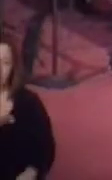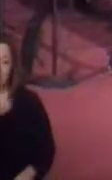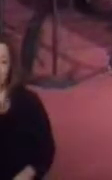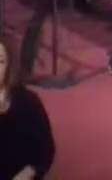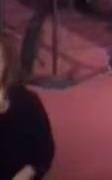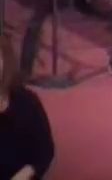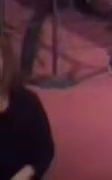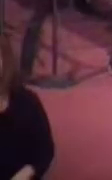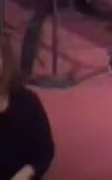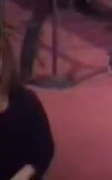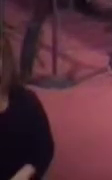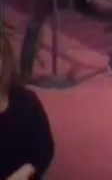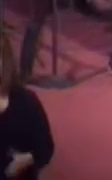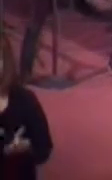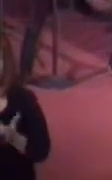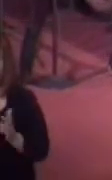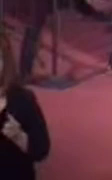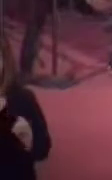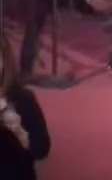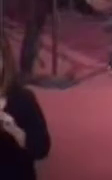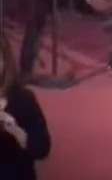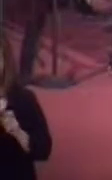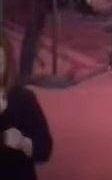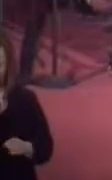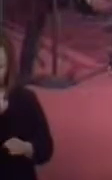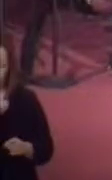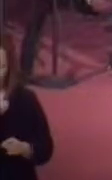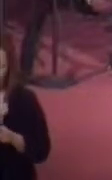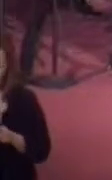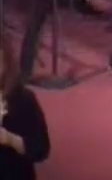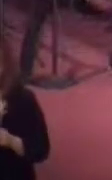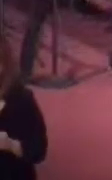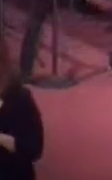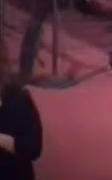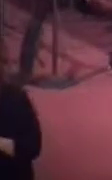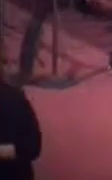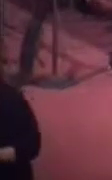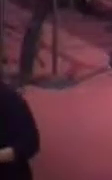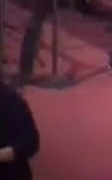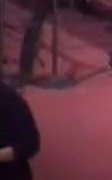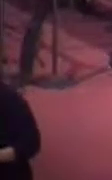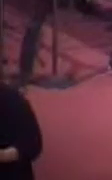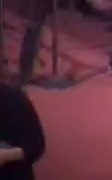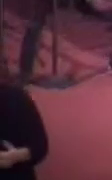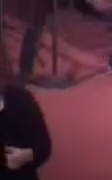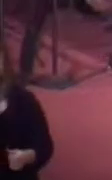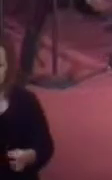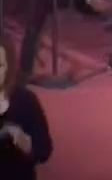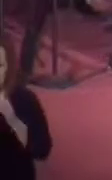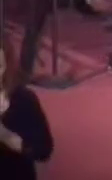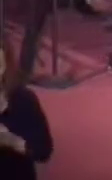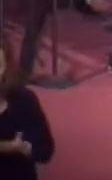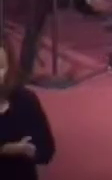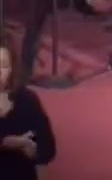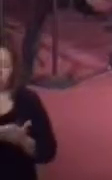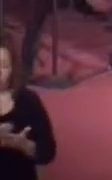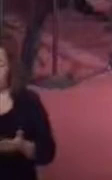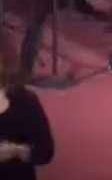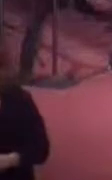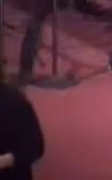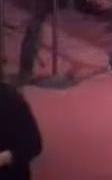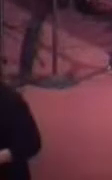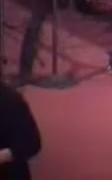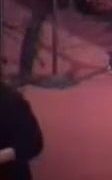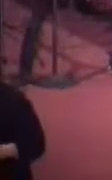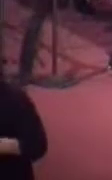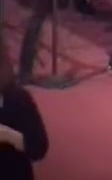to change what is right for what is wrong. It means to substitute what is good for what is bad. When you blaspheme